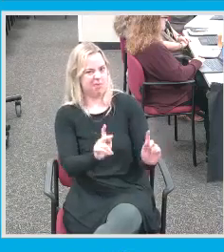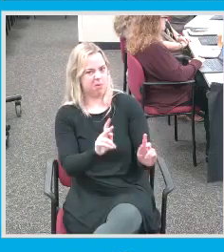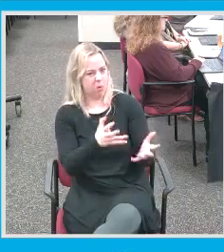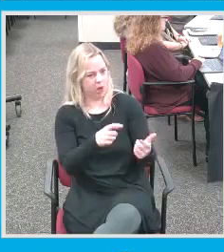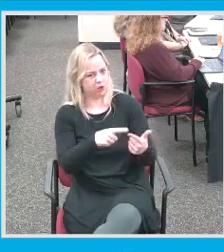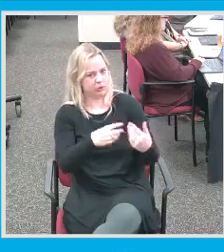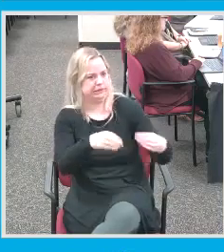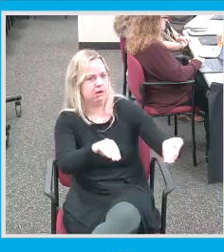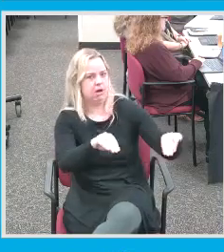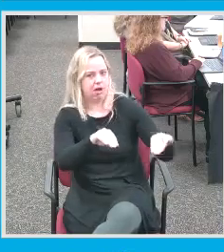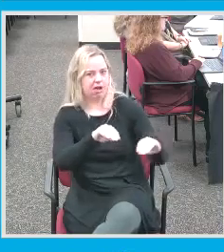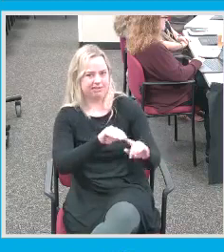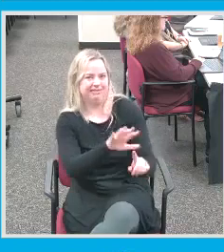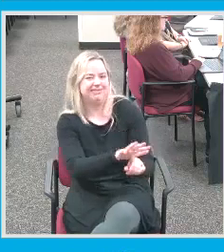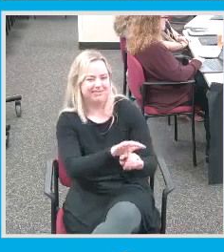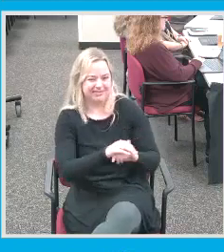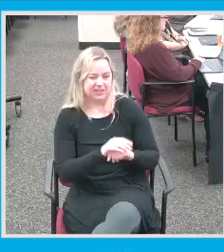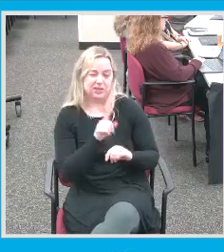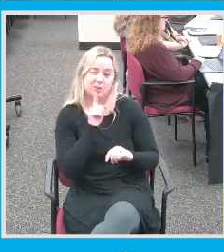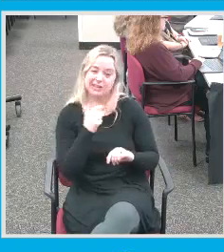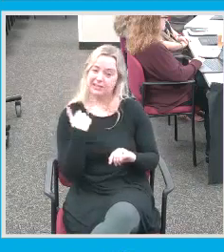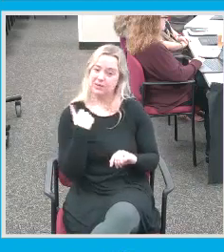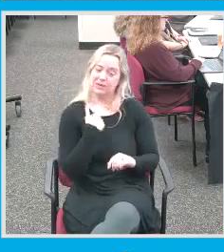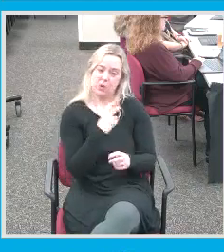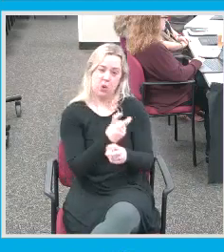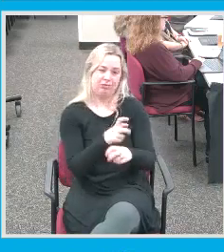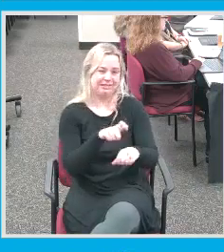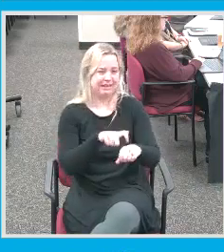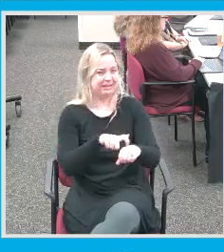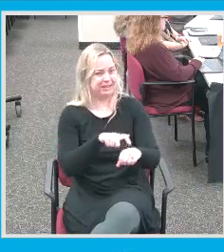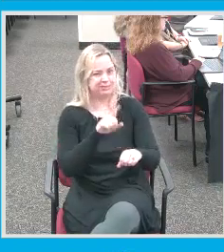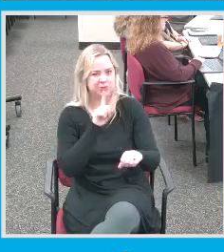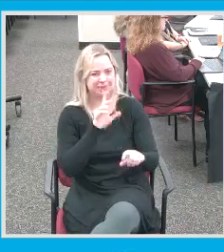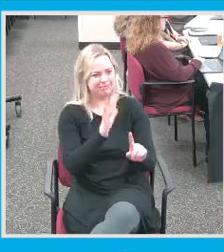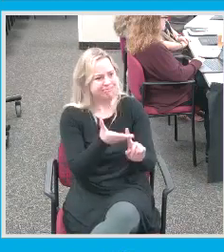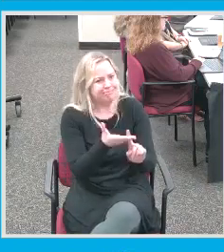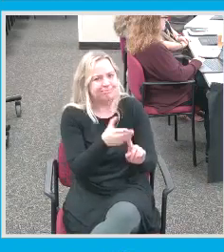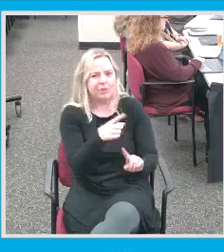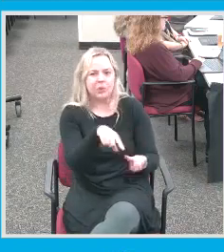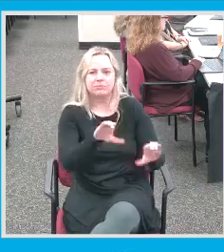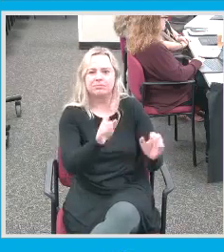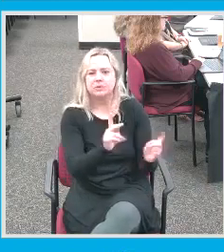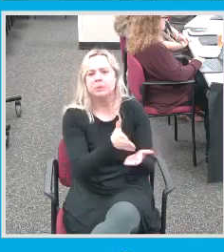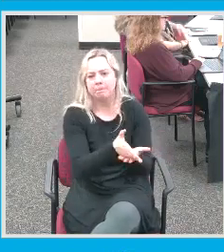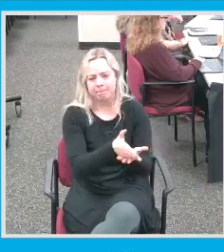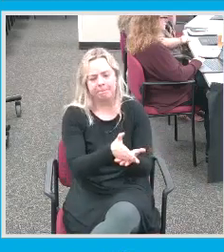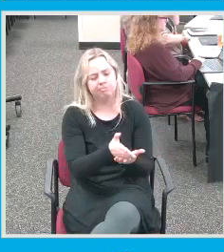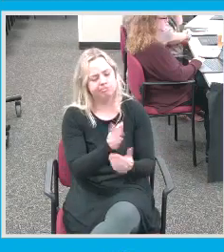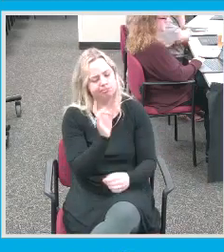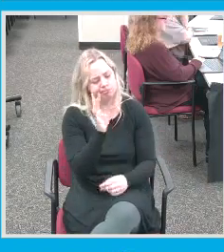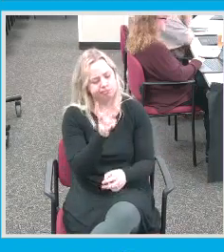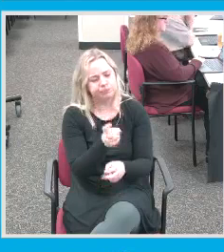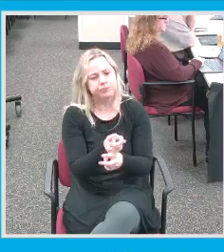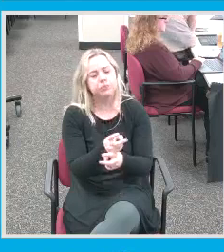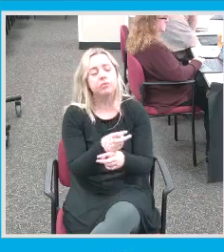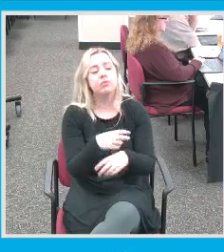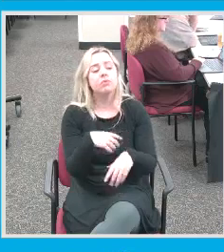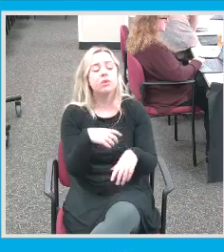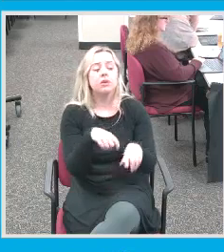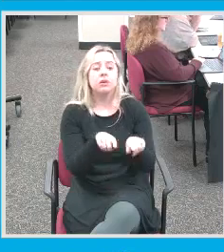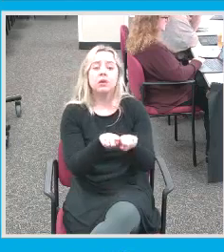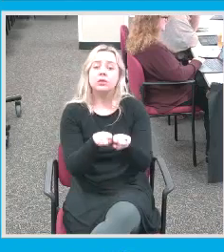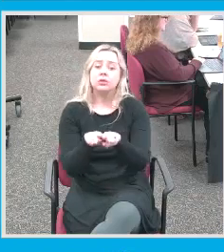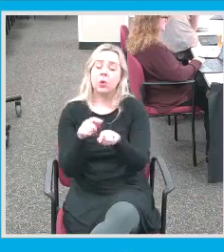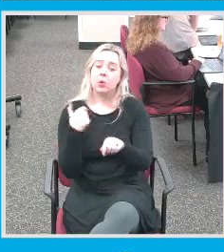hard time making a greater impact with those segments of the population. Another reason we're still talking about tobacco is because we all pay